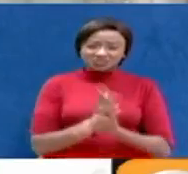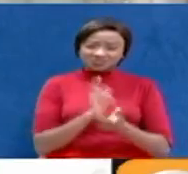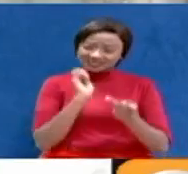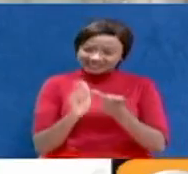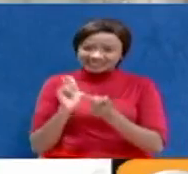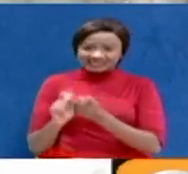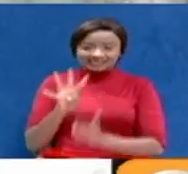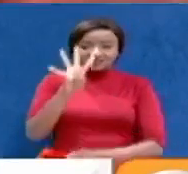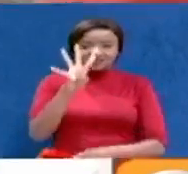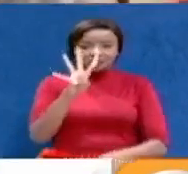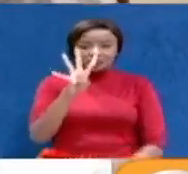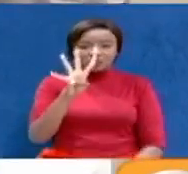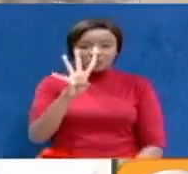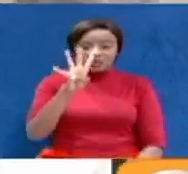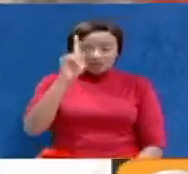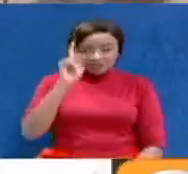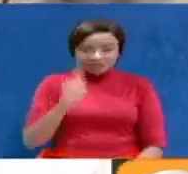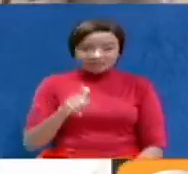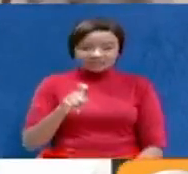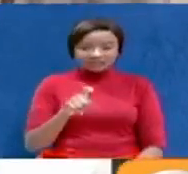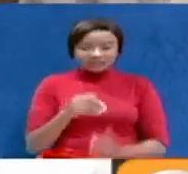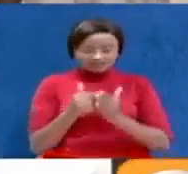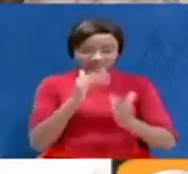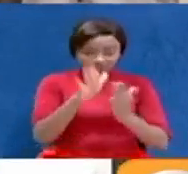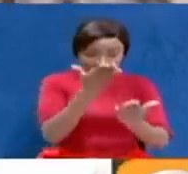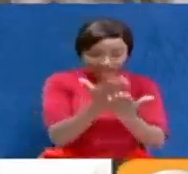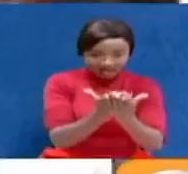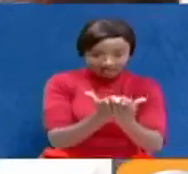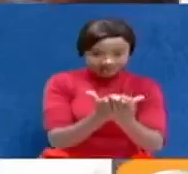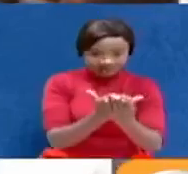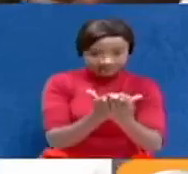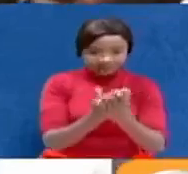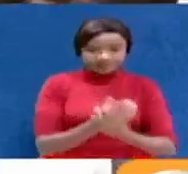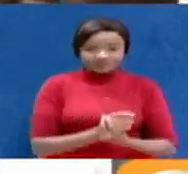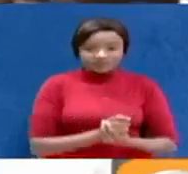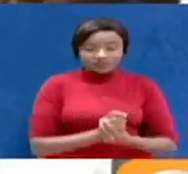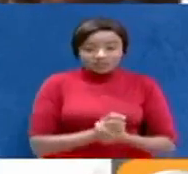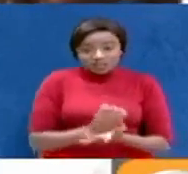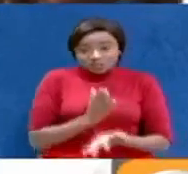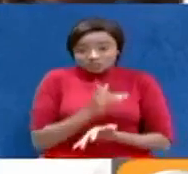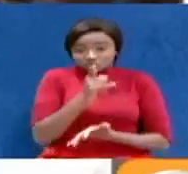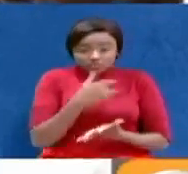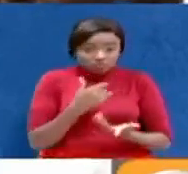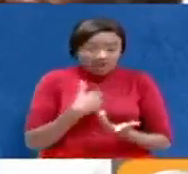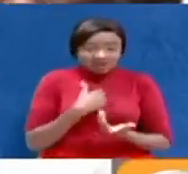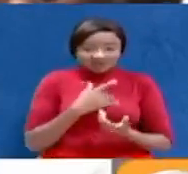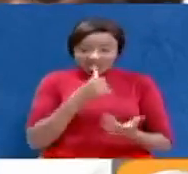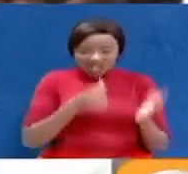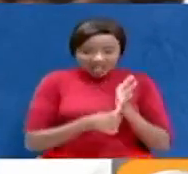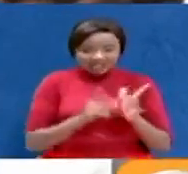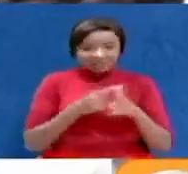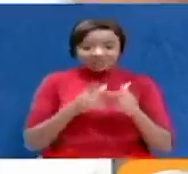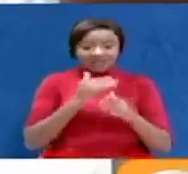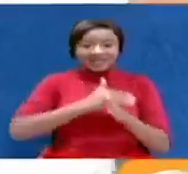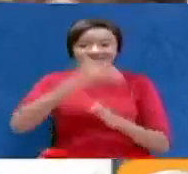more than four tests before they get to their final destination. Hata kama una barua ita expire siku tatu